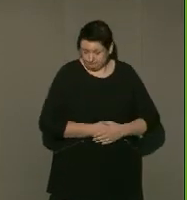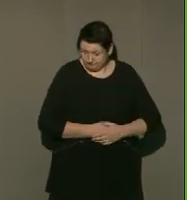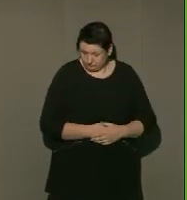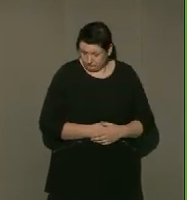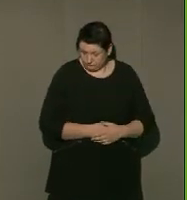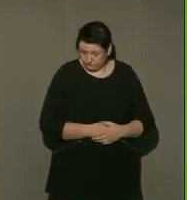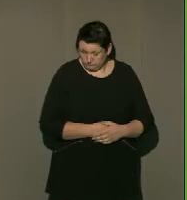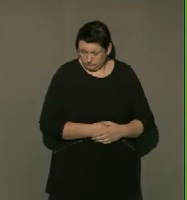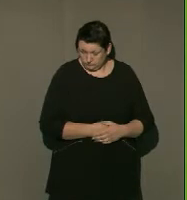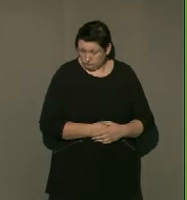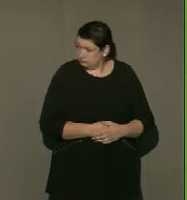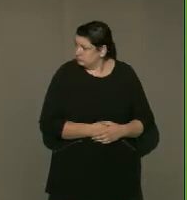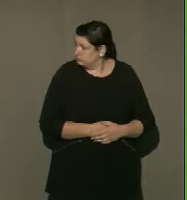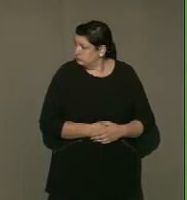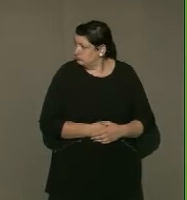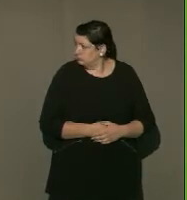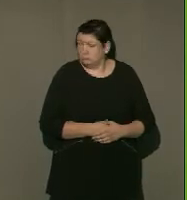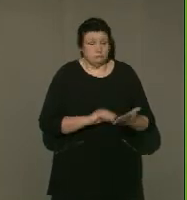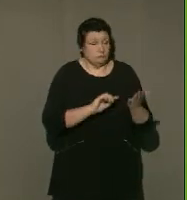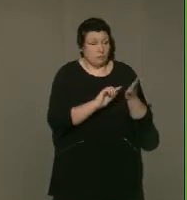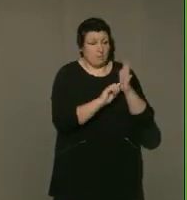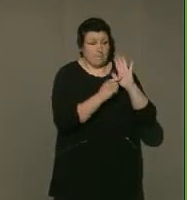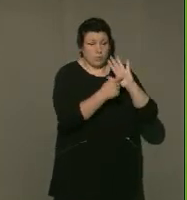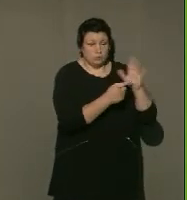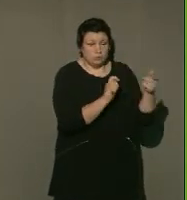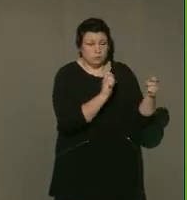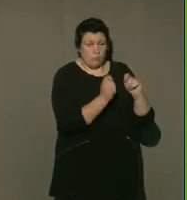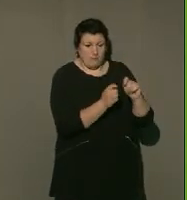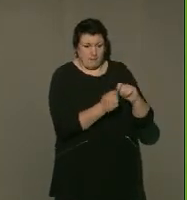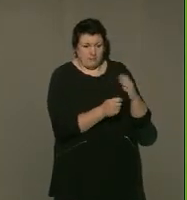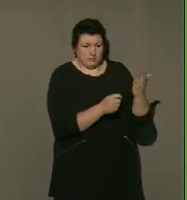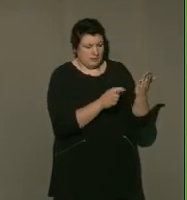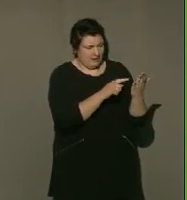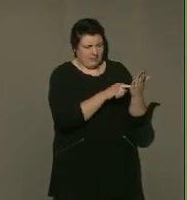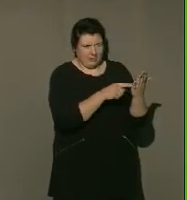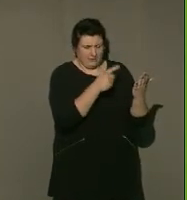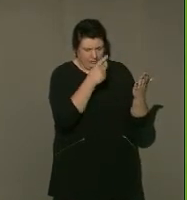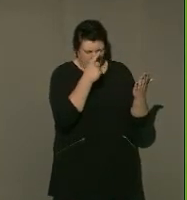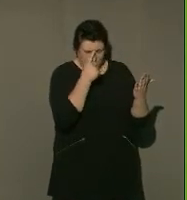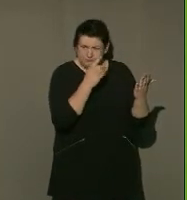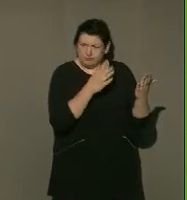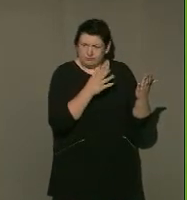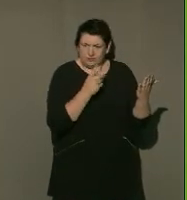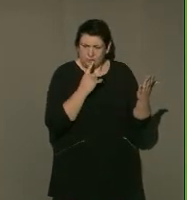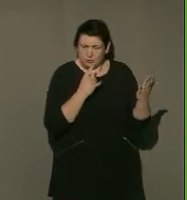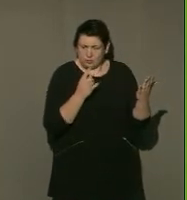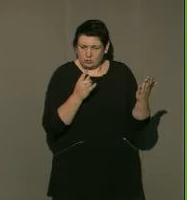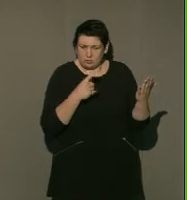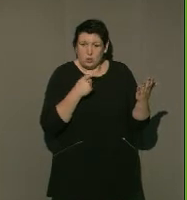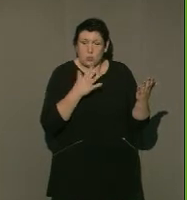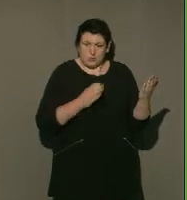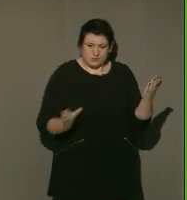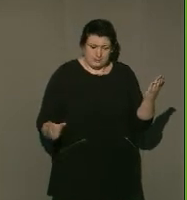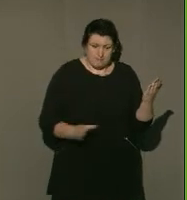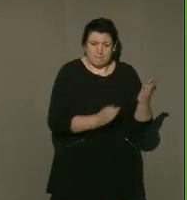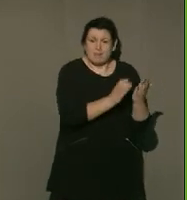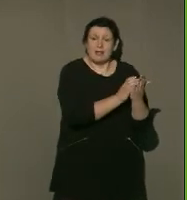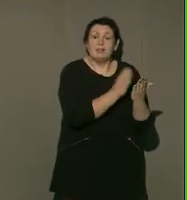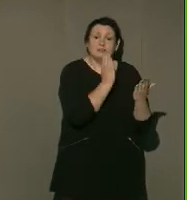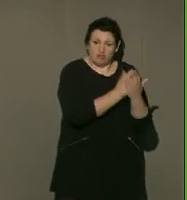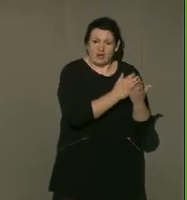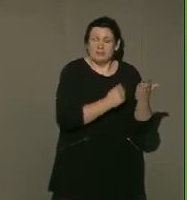There's a motion to an amendment, I don't actually have the text with me, to rule it back in